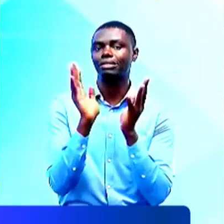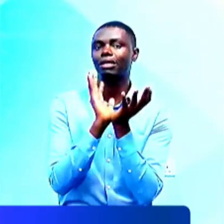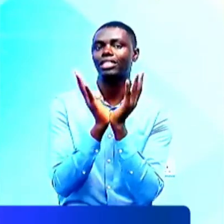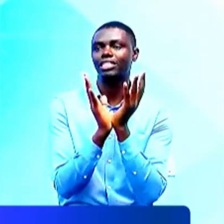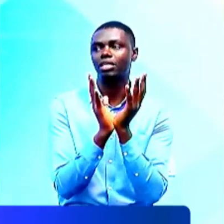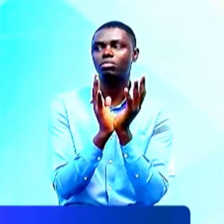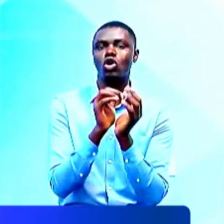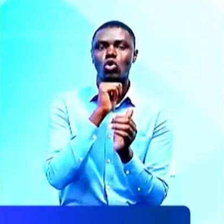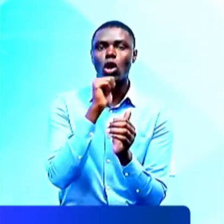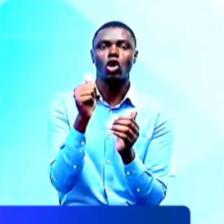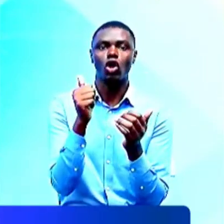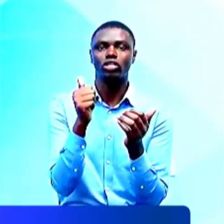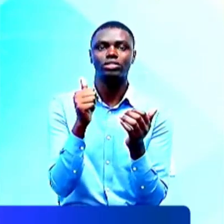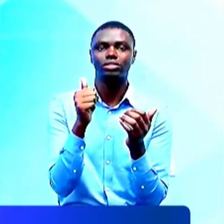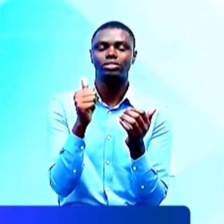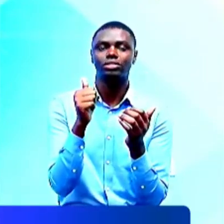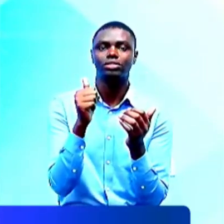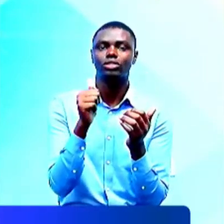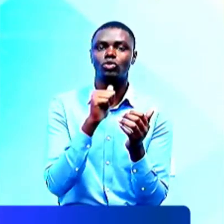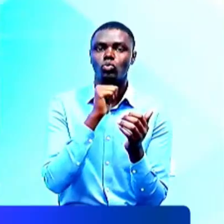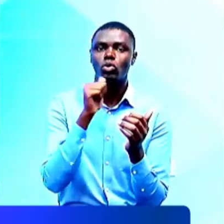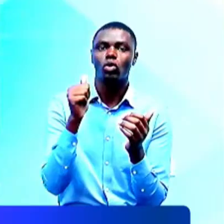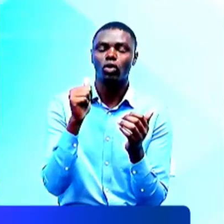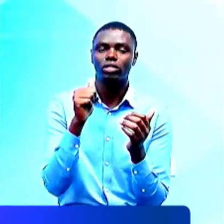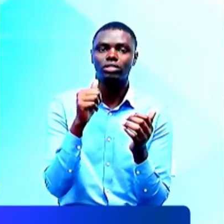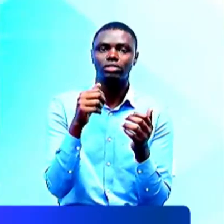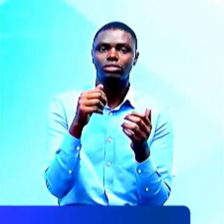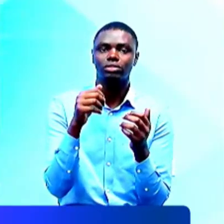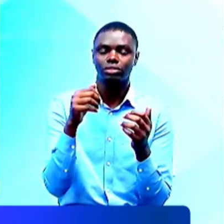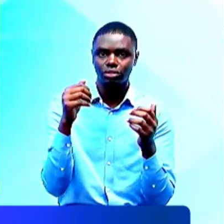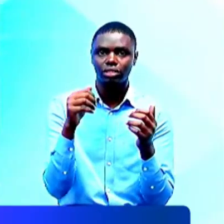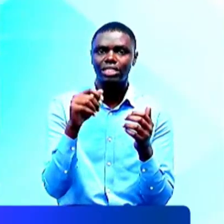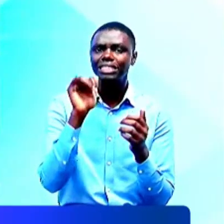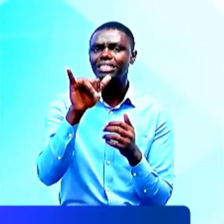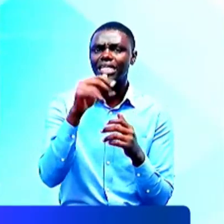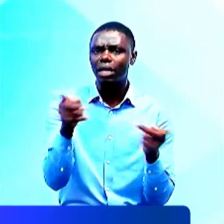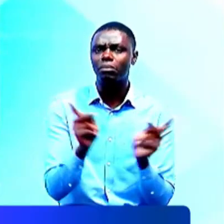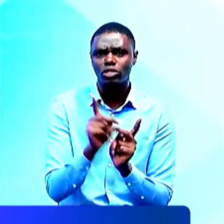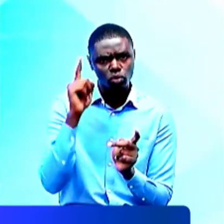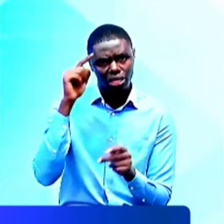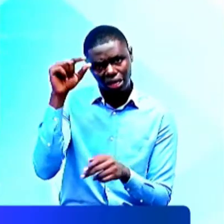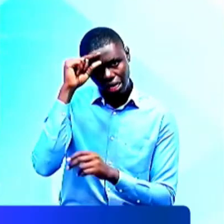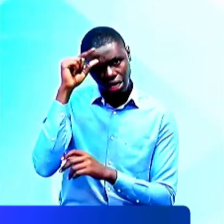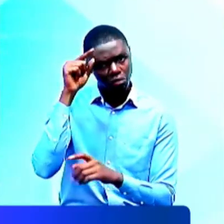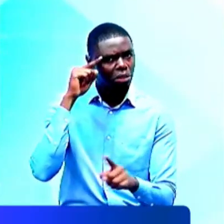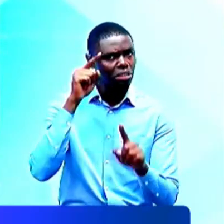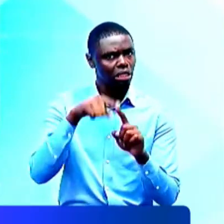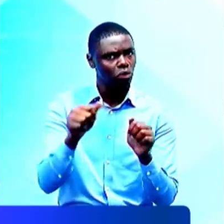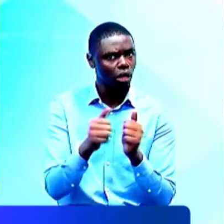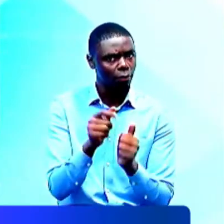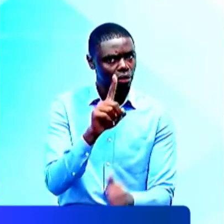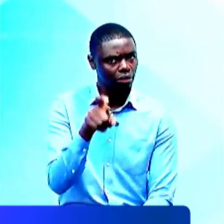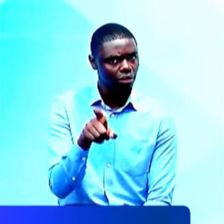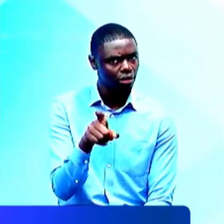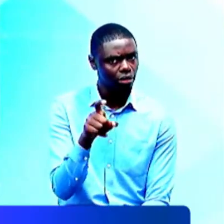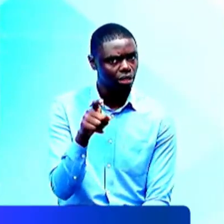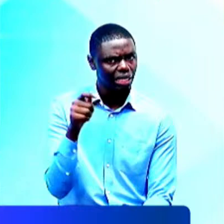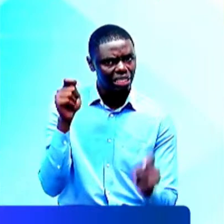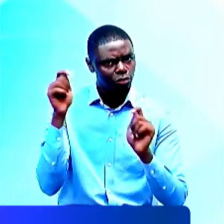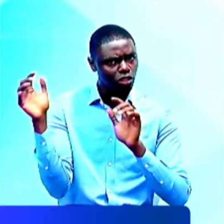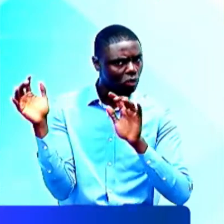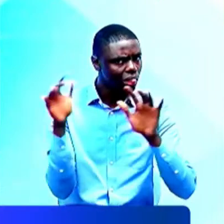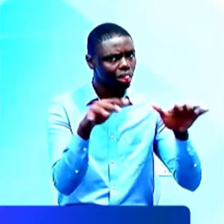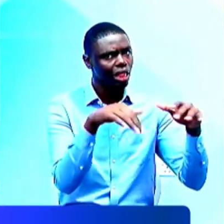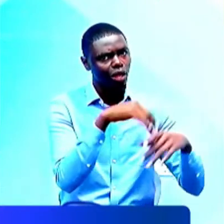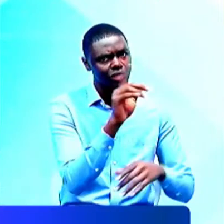and you're not supposed to go beyond that. Is that the place that you think the government is eyeing to take demonstrations?